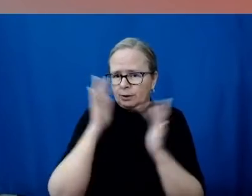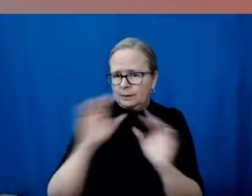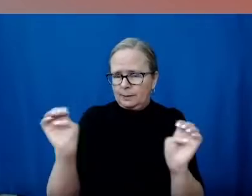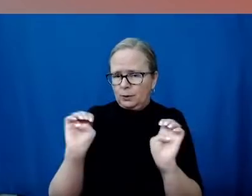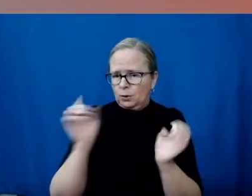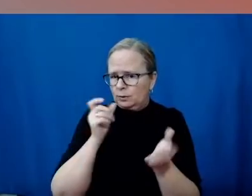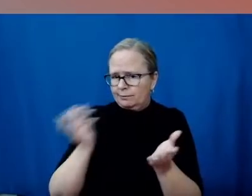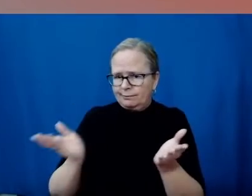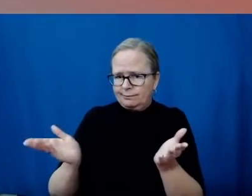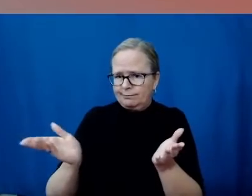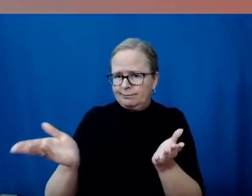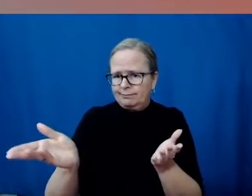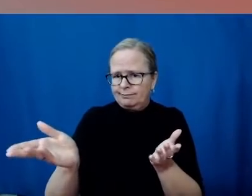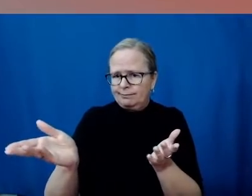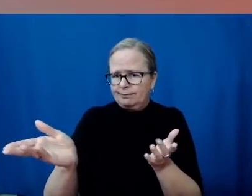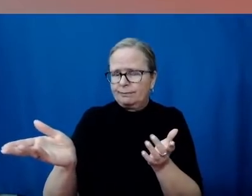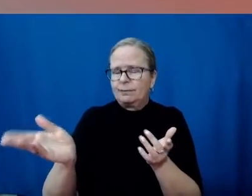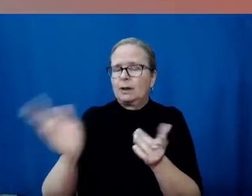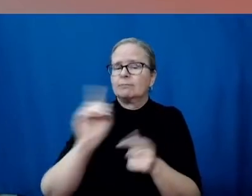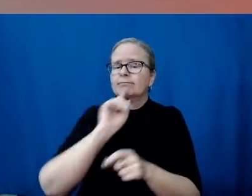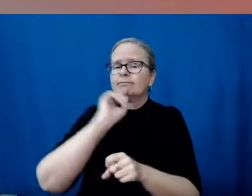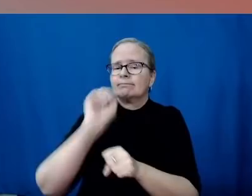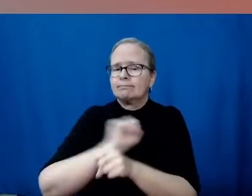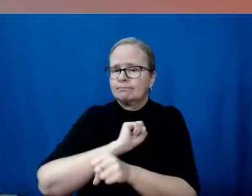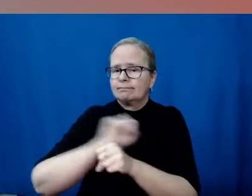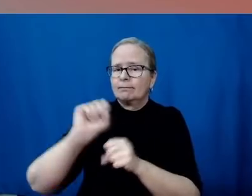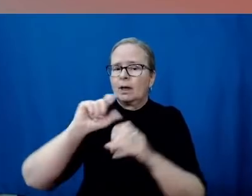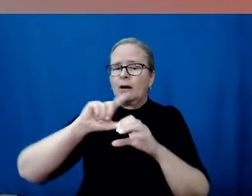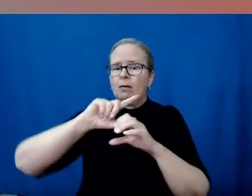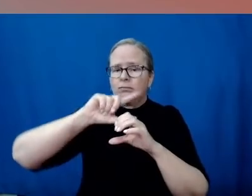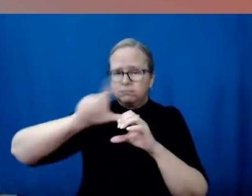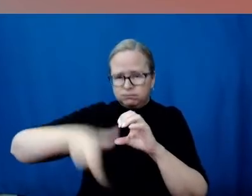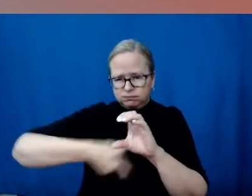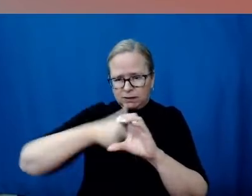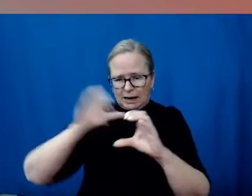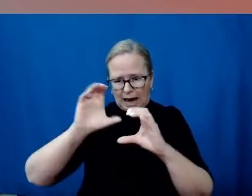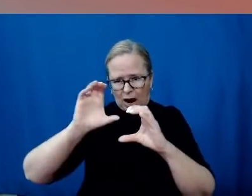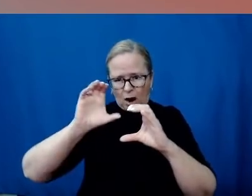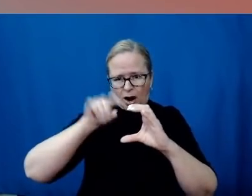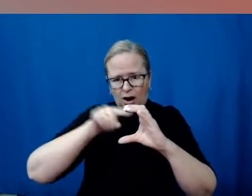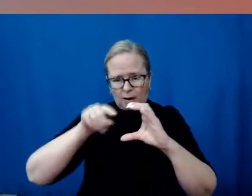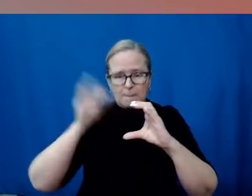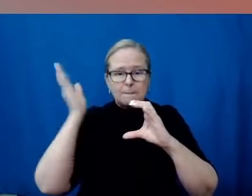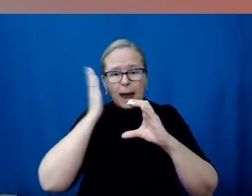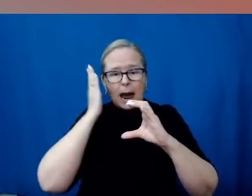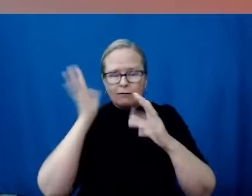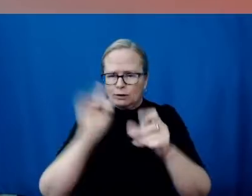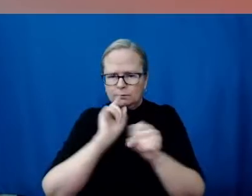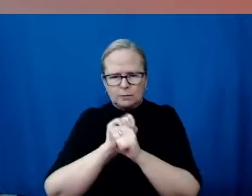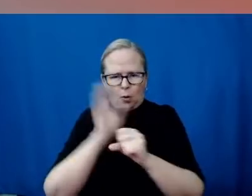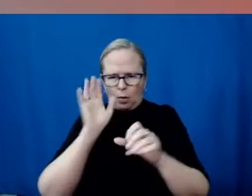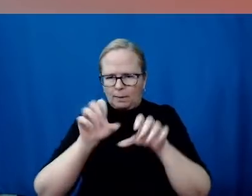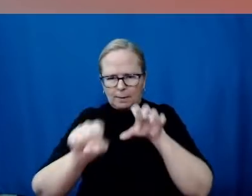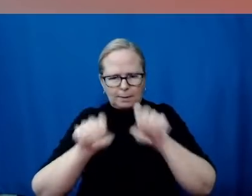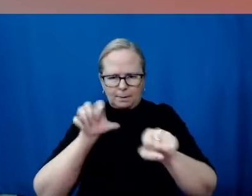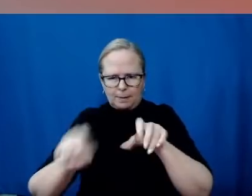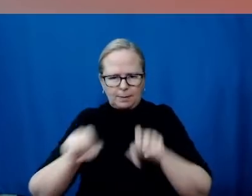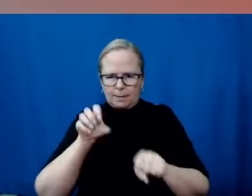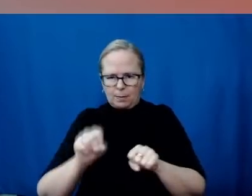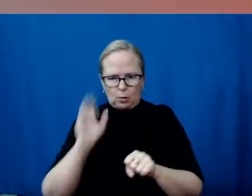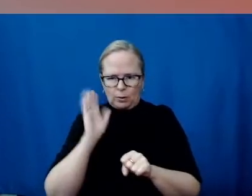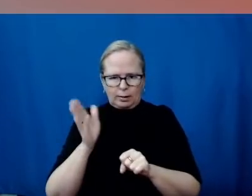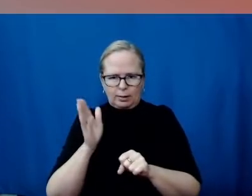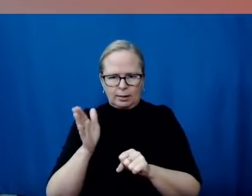in reality, we're over 100% of all the beds in the entire region are taken care of. And then the other thing that's not factored in,